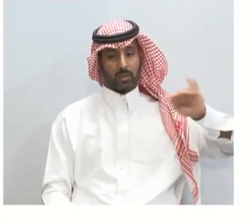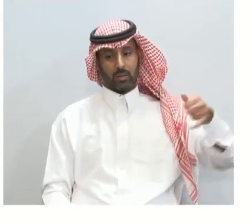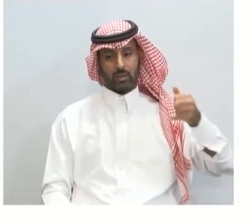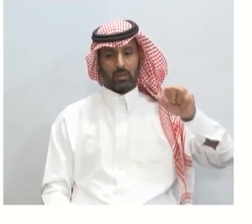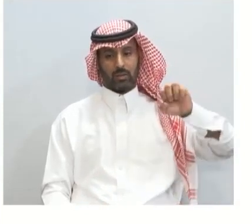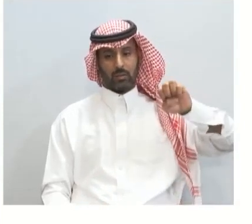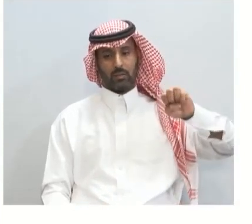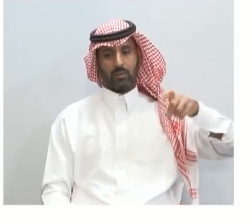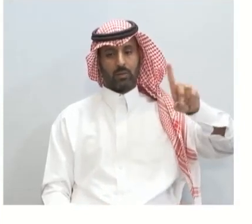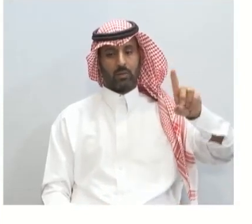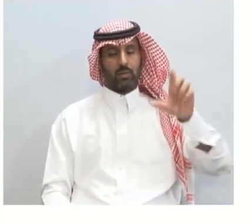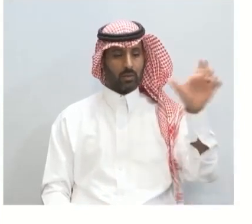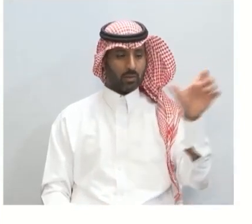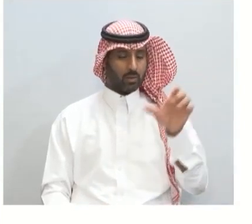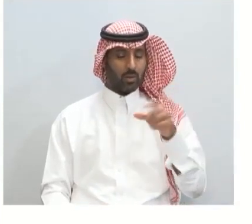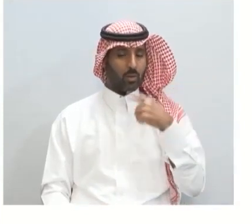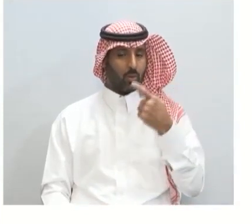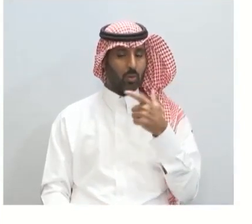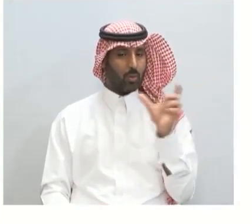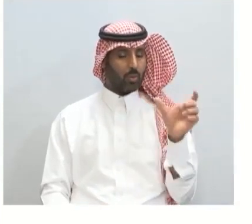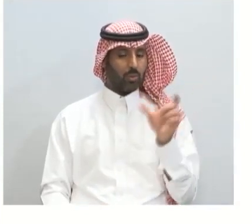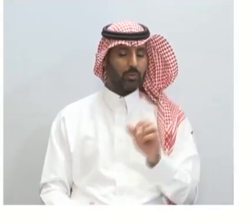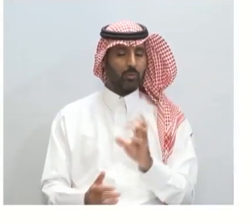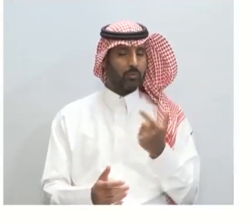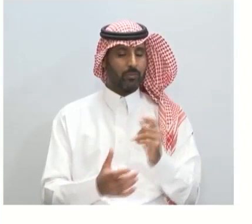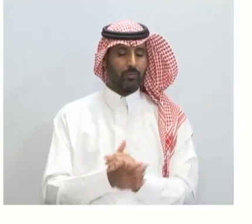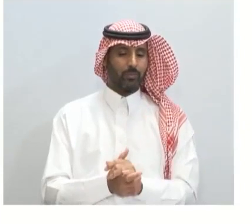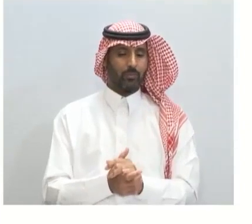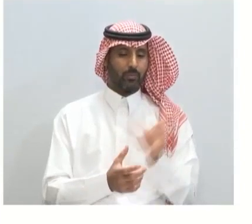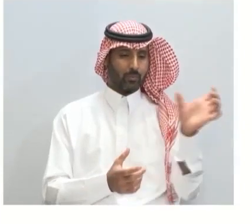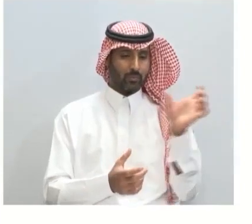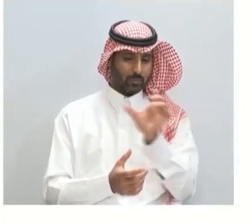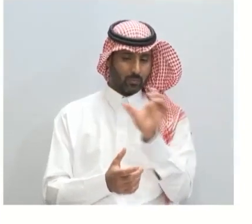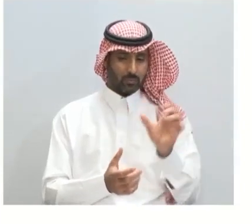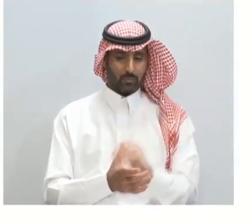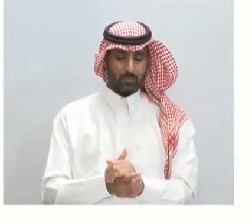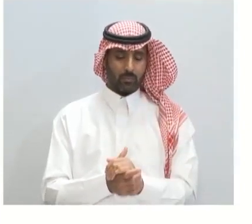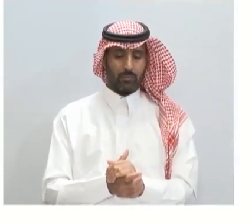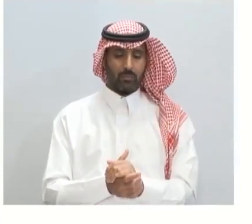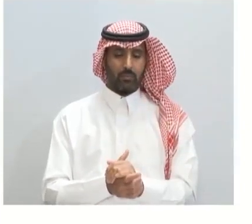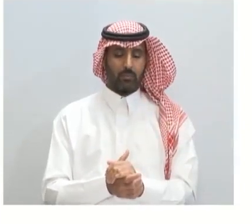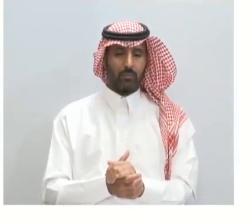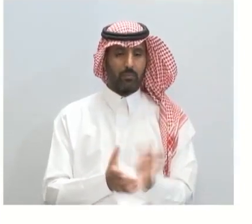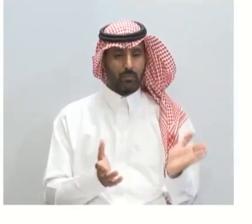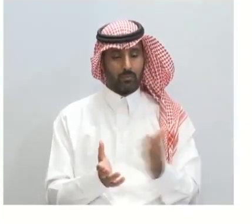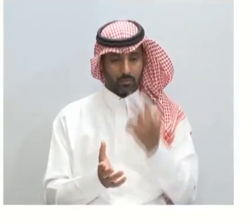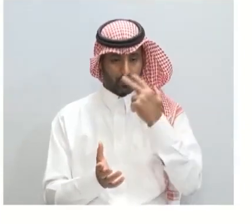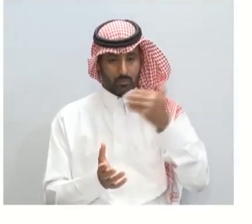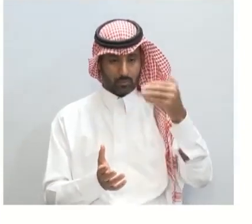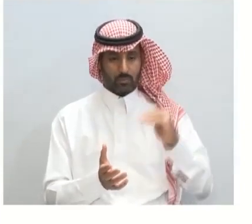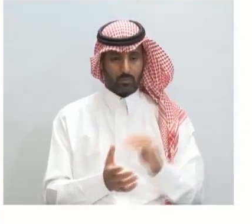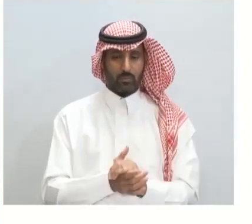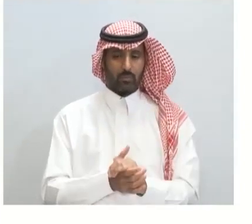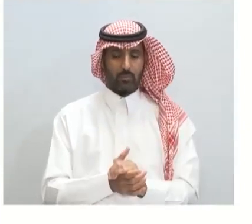opinions so which Expressions does Majid use here so let's see the